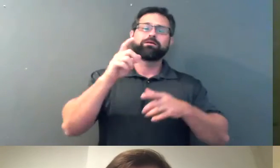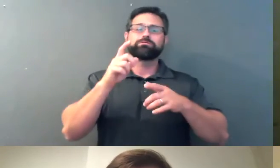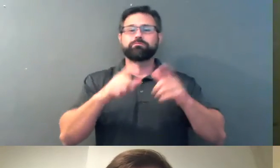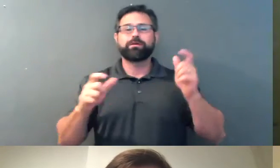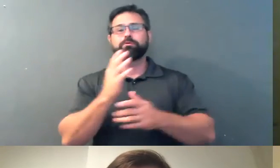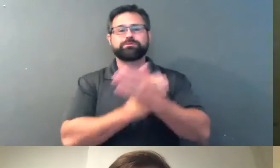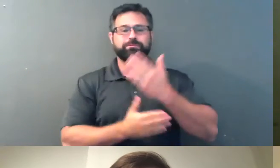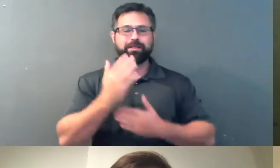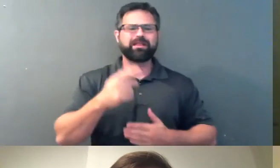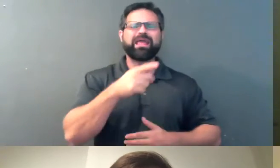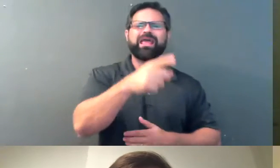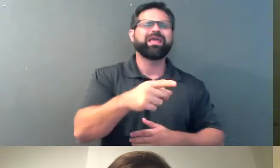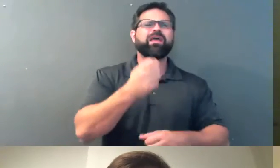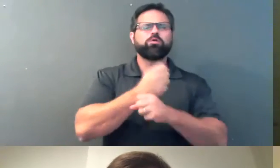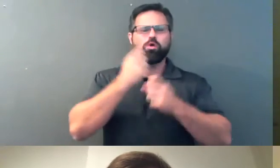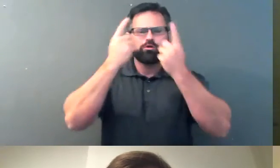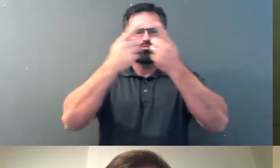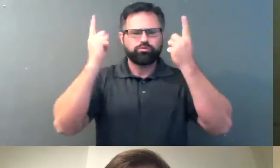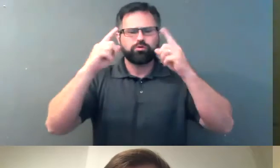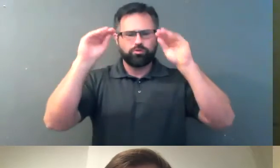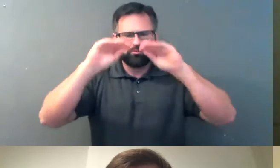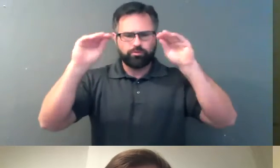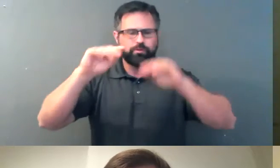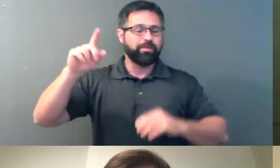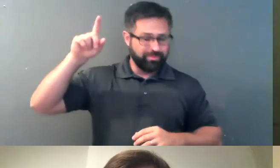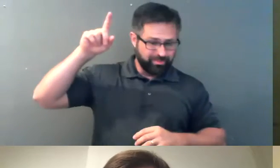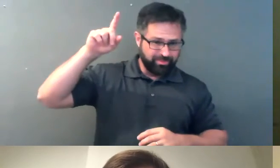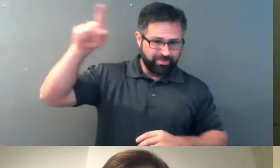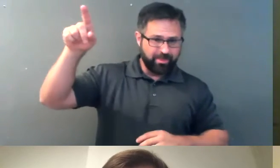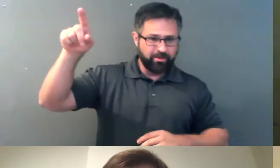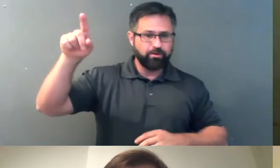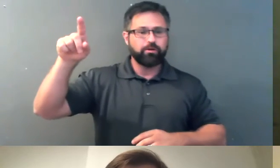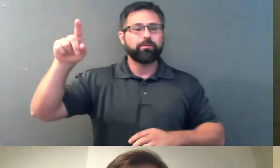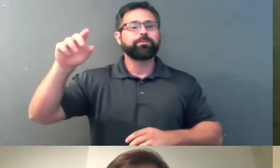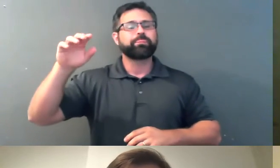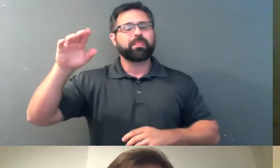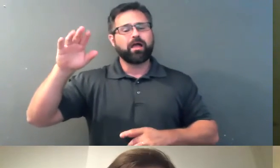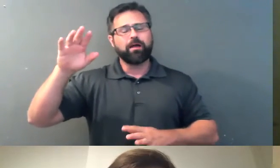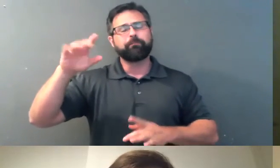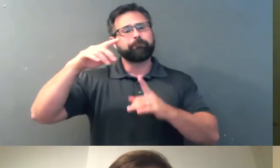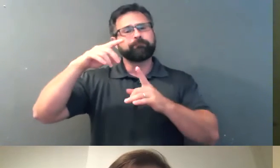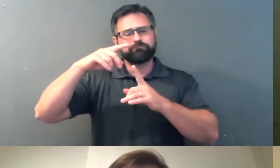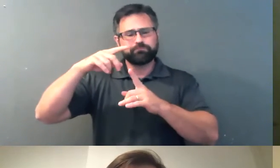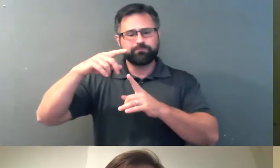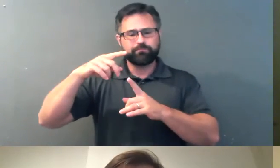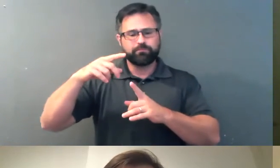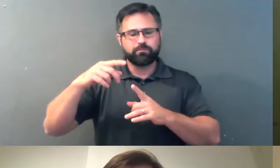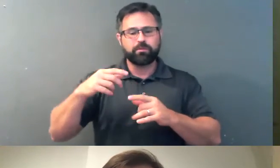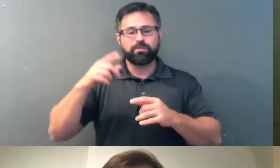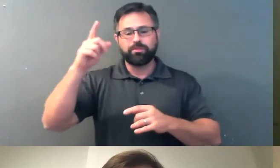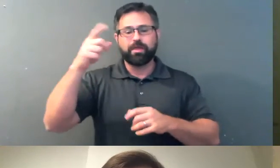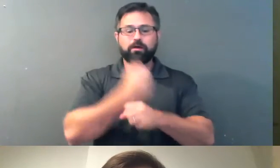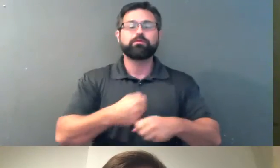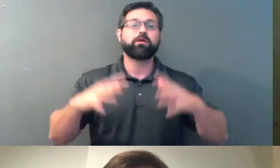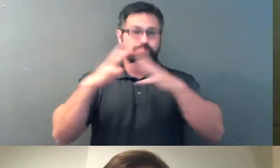very well-known professor for the international disability movement. Without